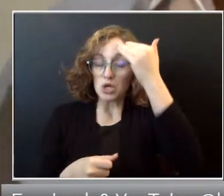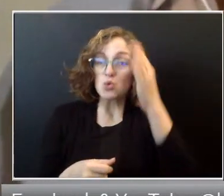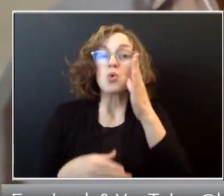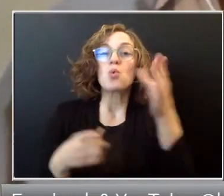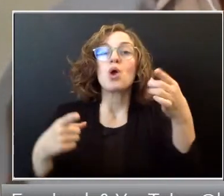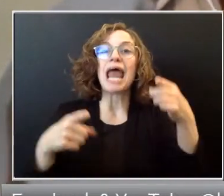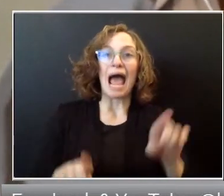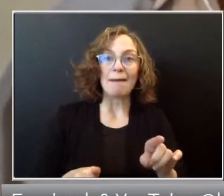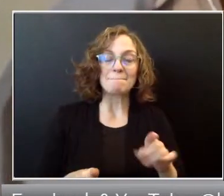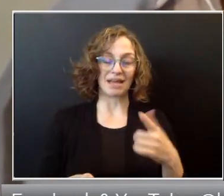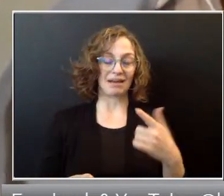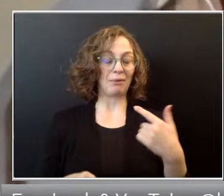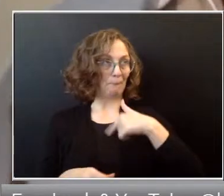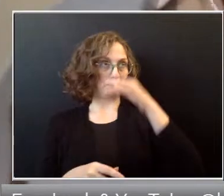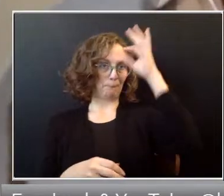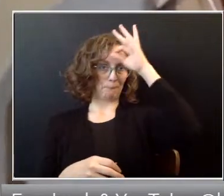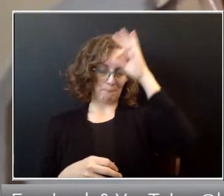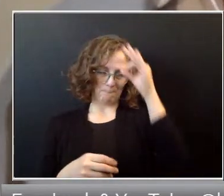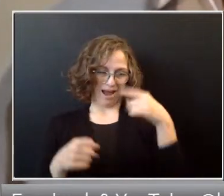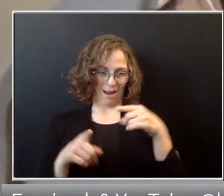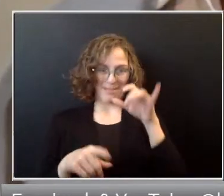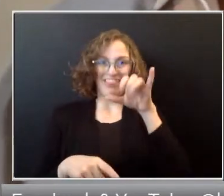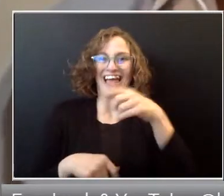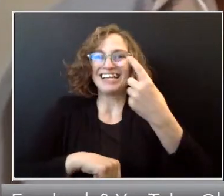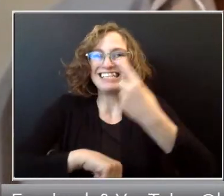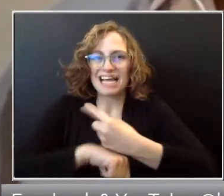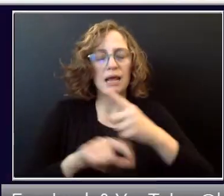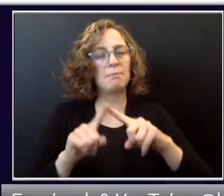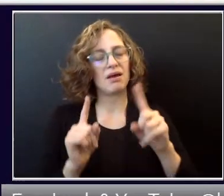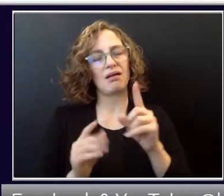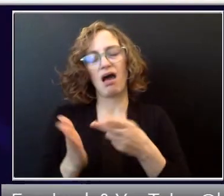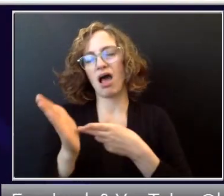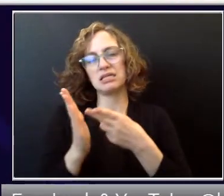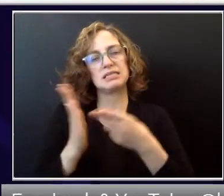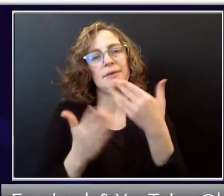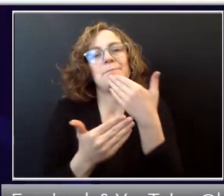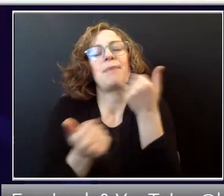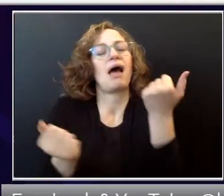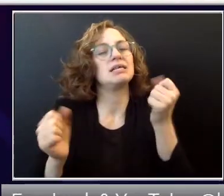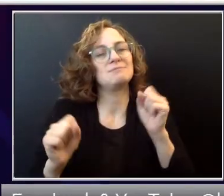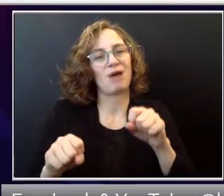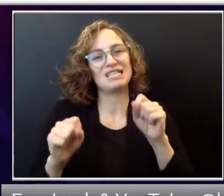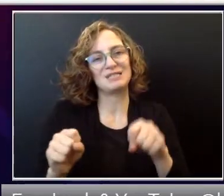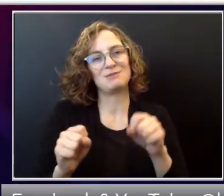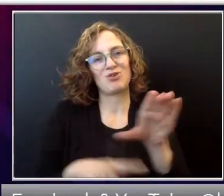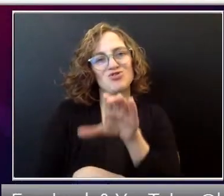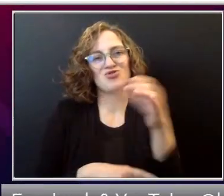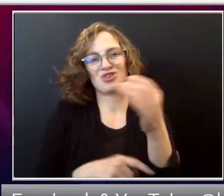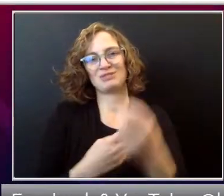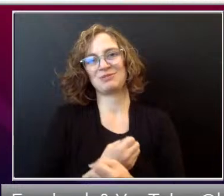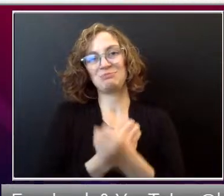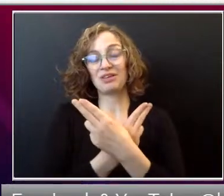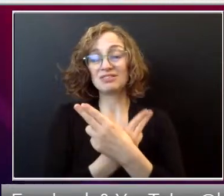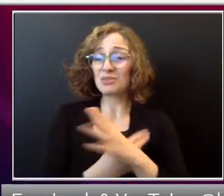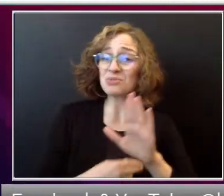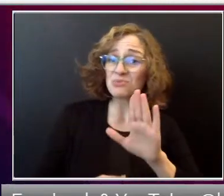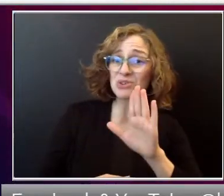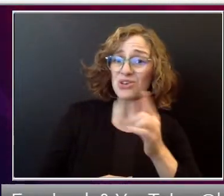it worked out. It was the best present we could have received. Were your grandkids thrilled? Were they shouting and